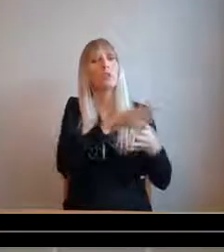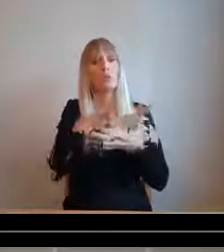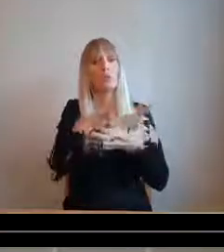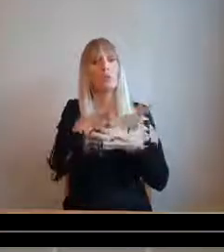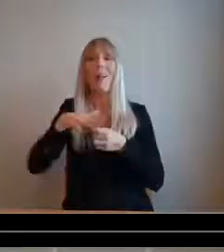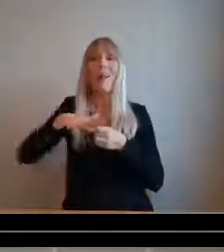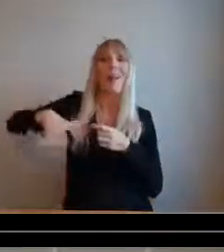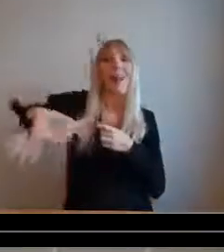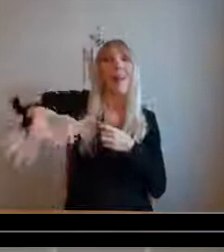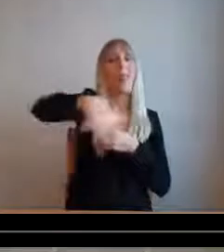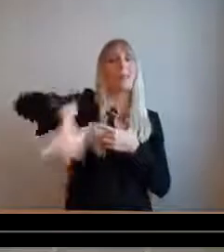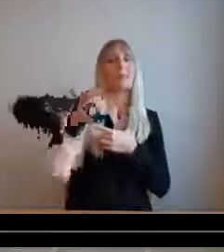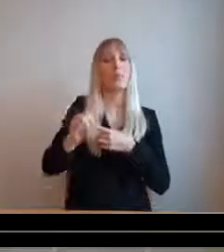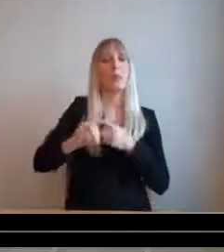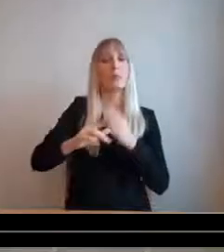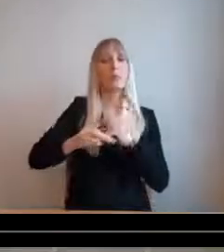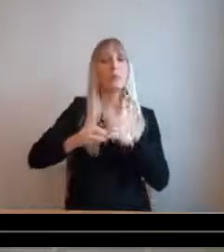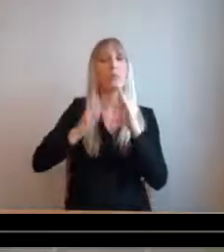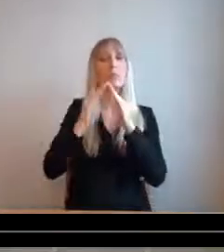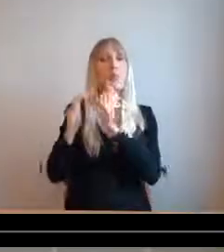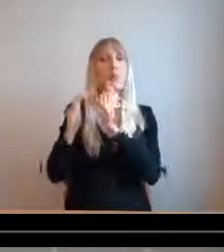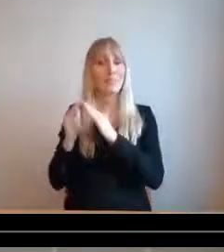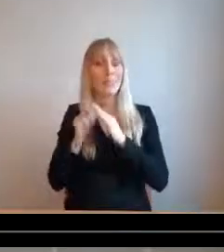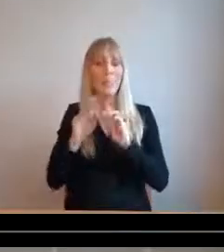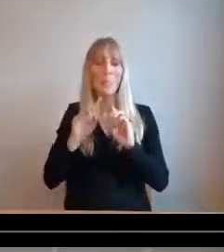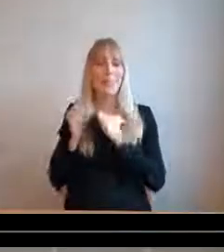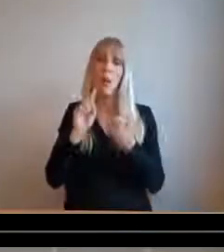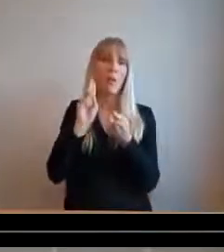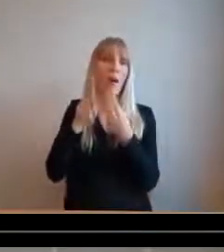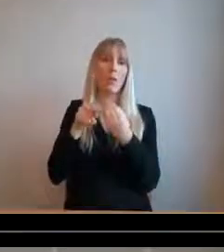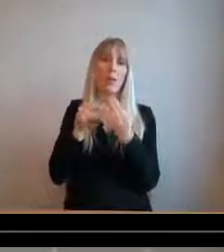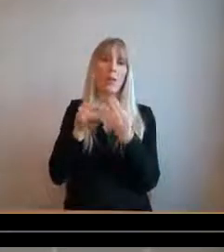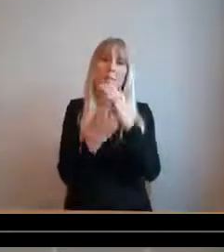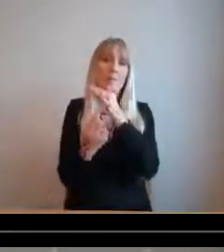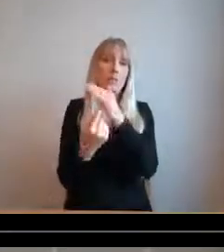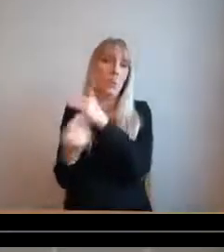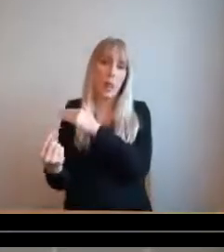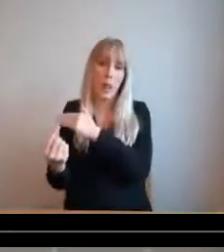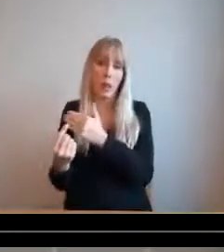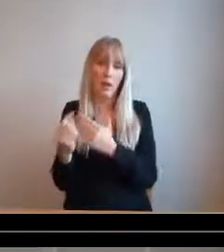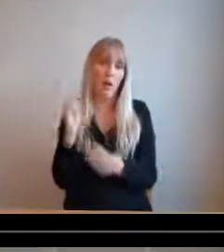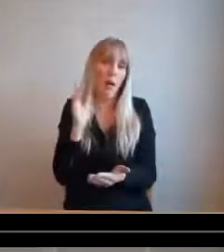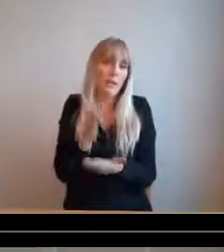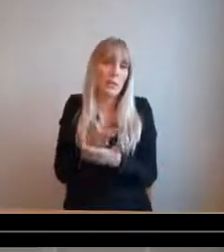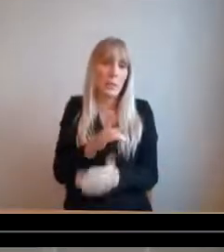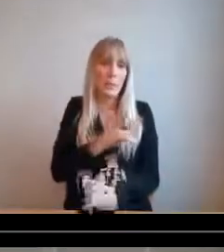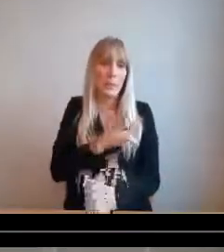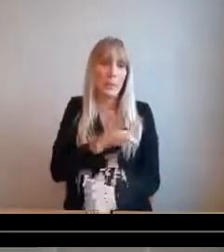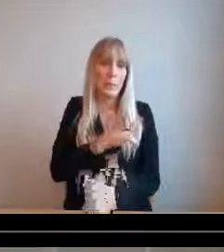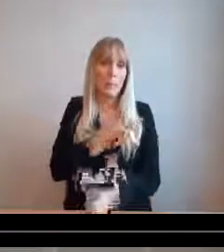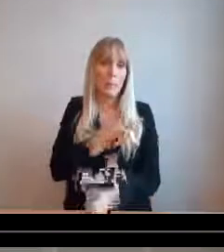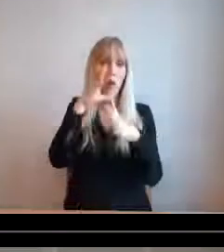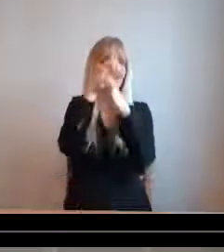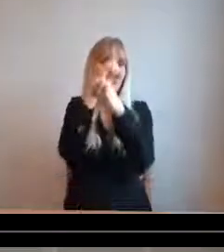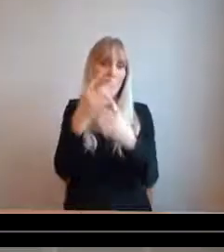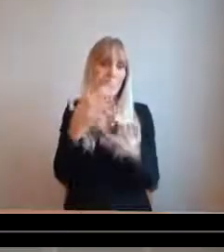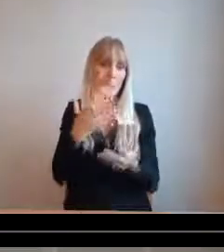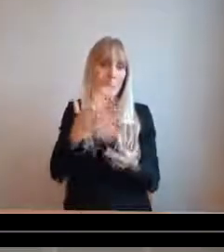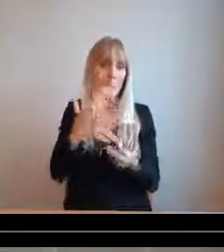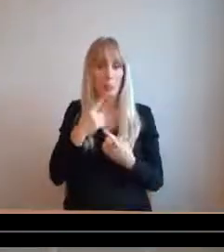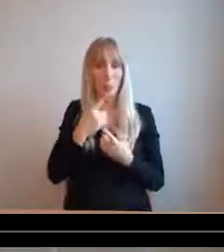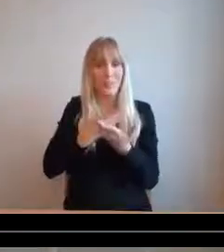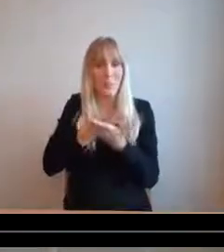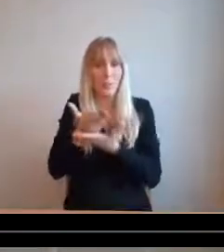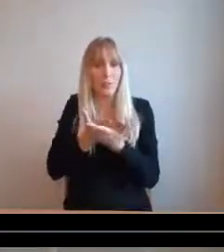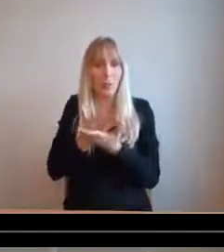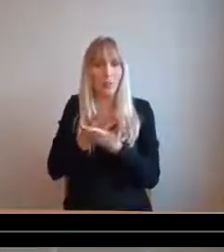and property. We can't answer those individually, obviously, for reasons of confidentiality. We don't want to discuss